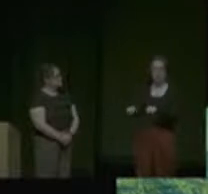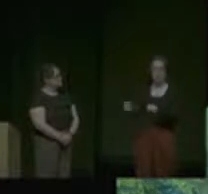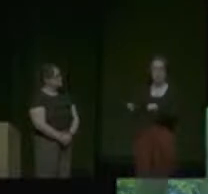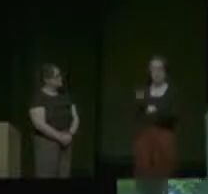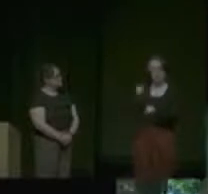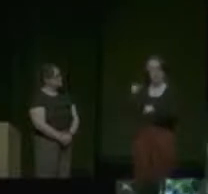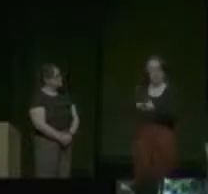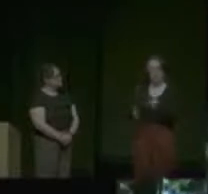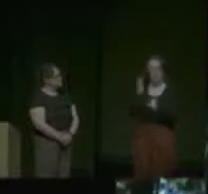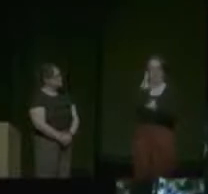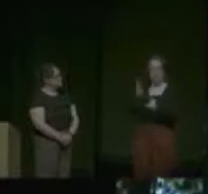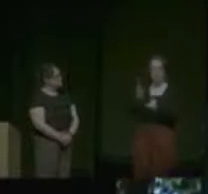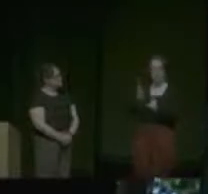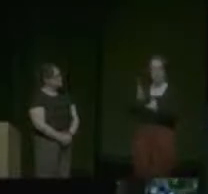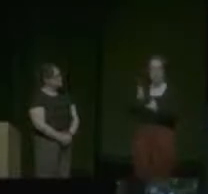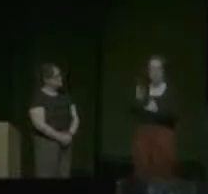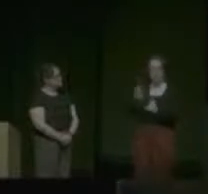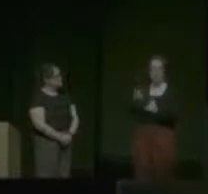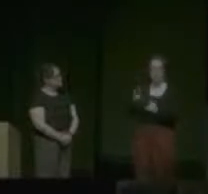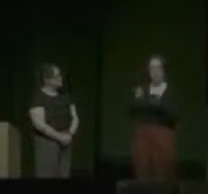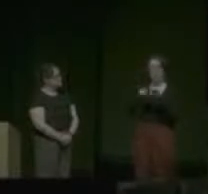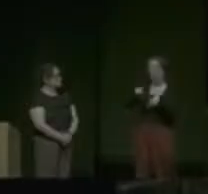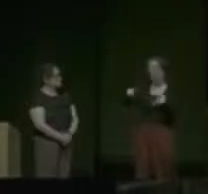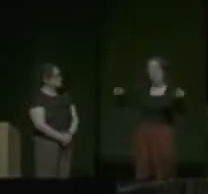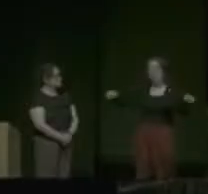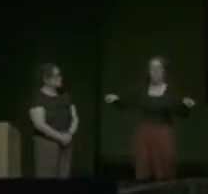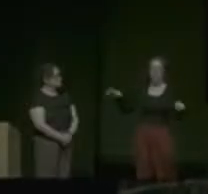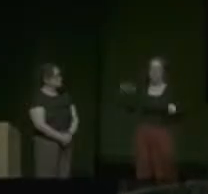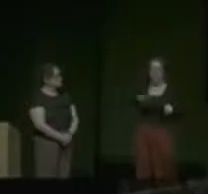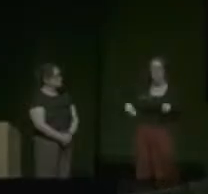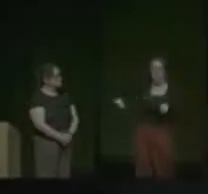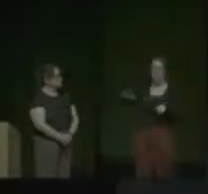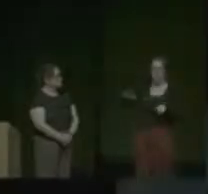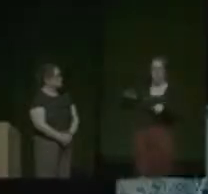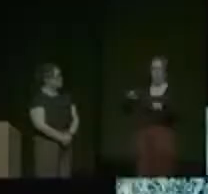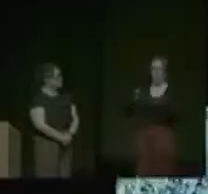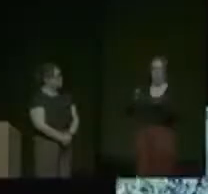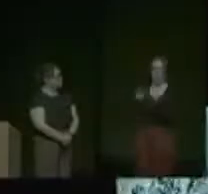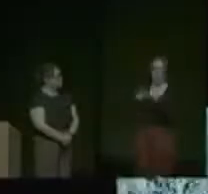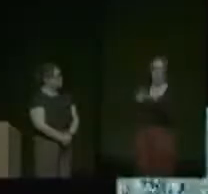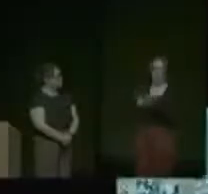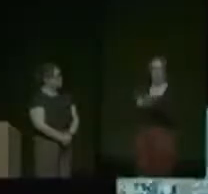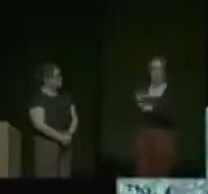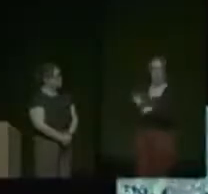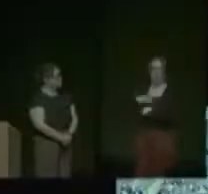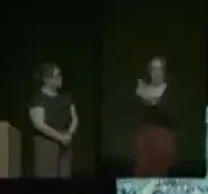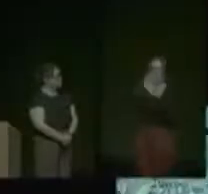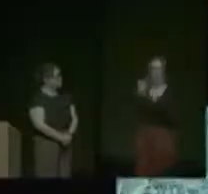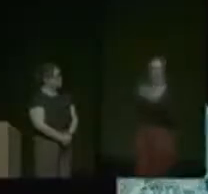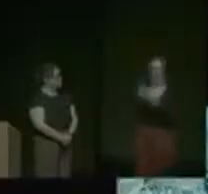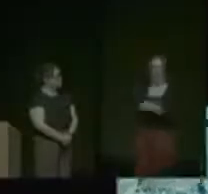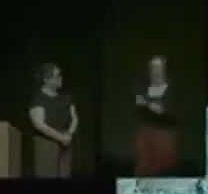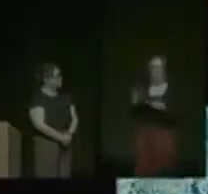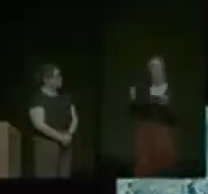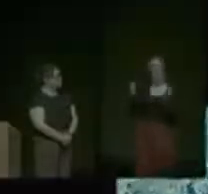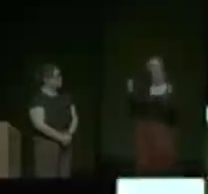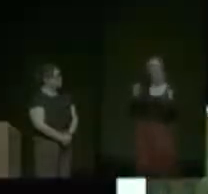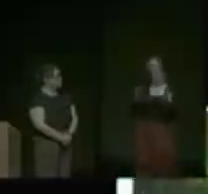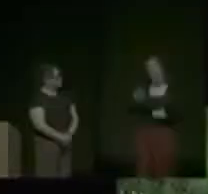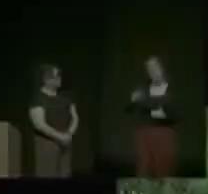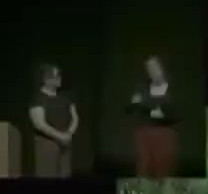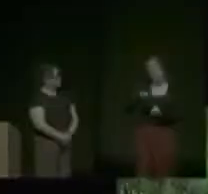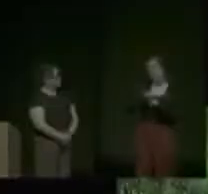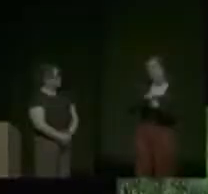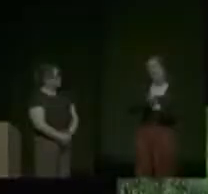a biodiverse habitat that will complement the natural beauty of Cascade Valley Metro Park. Next, the dam itself will be